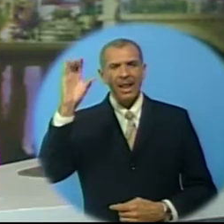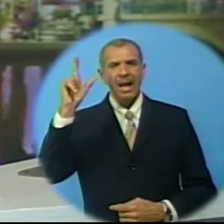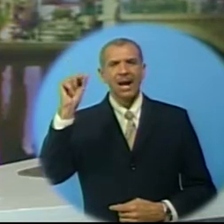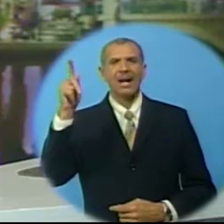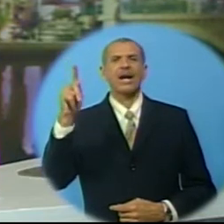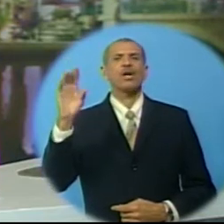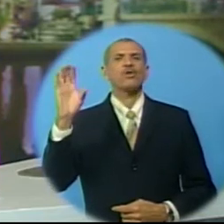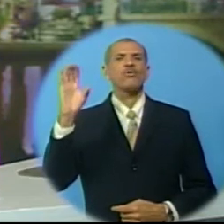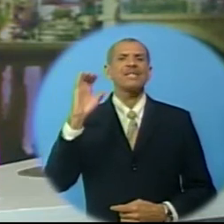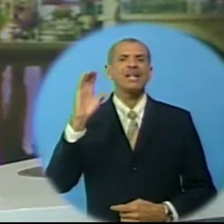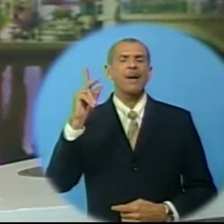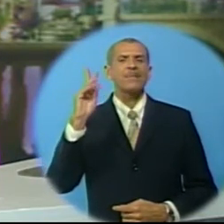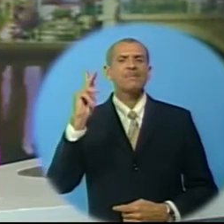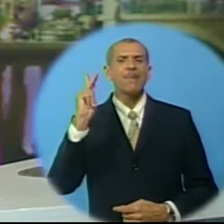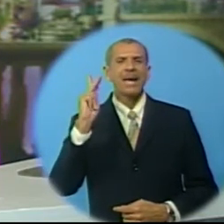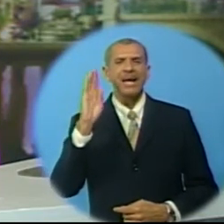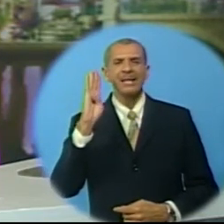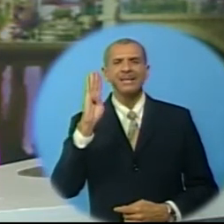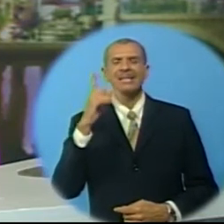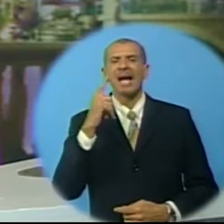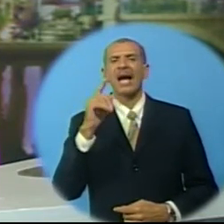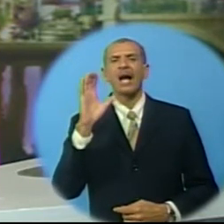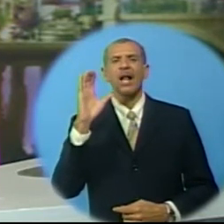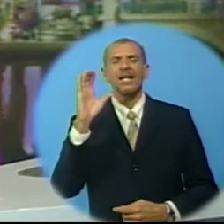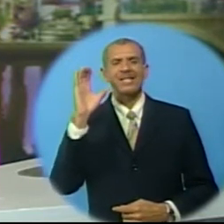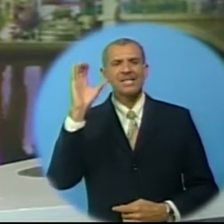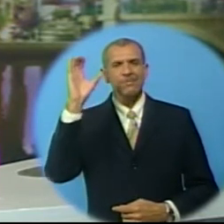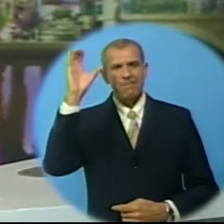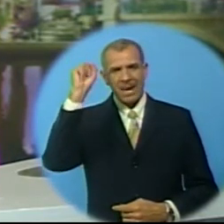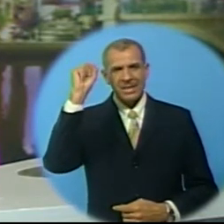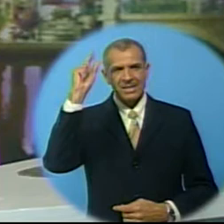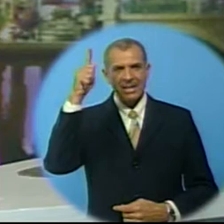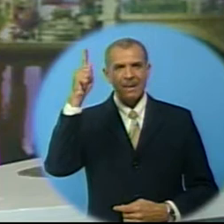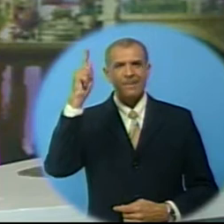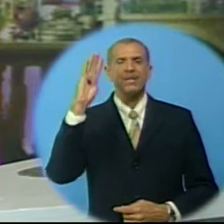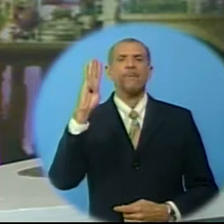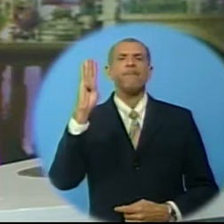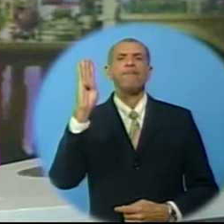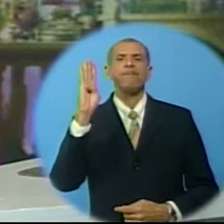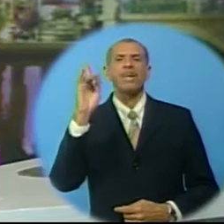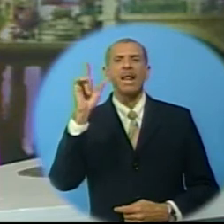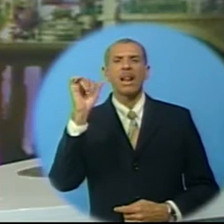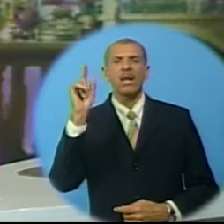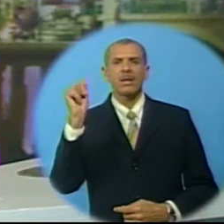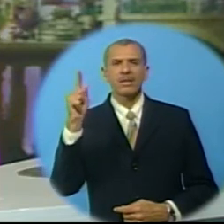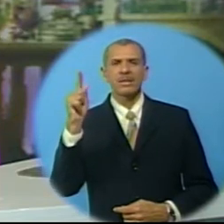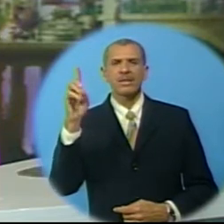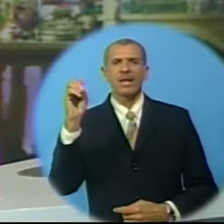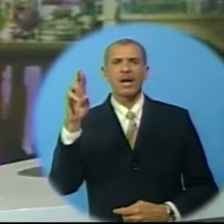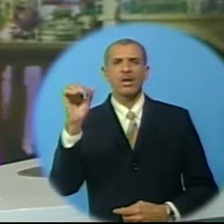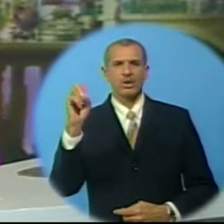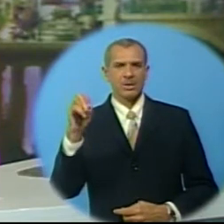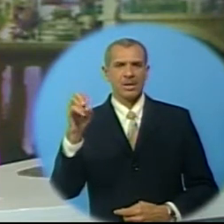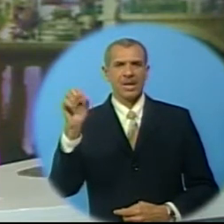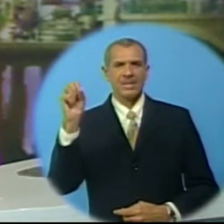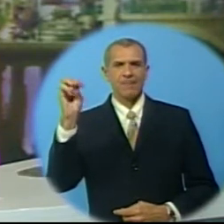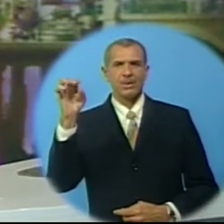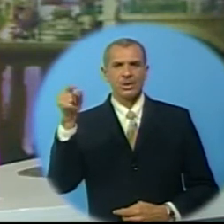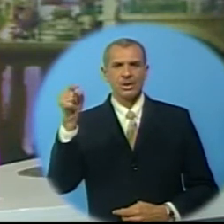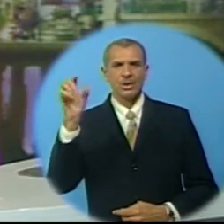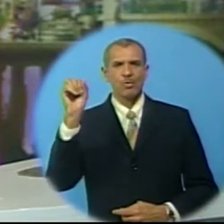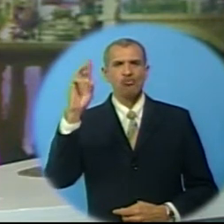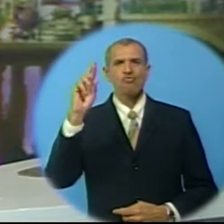Clark, Crystal Cummins Beckles, Colin Spencer, Mr. Blood, Dre, Sammy G, Sir